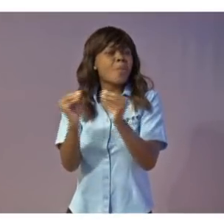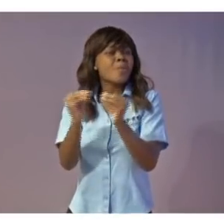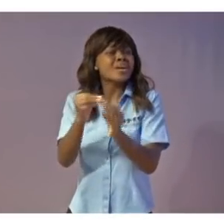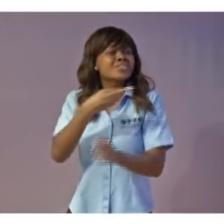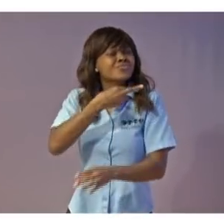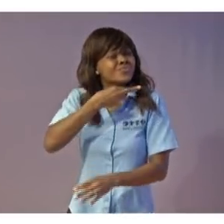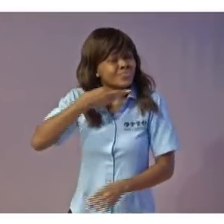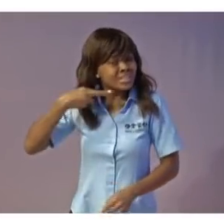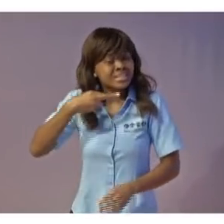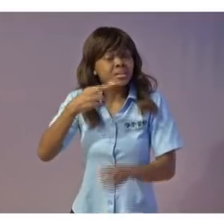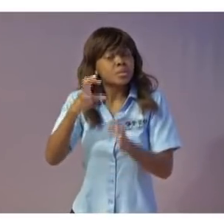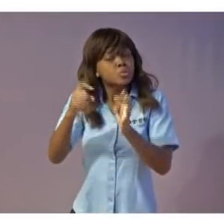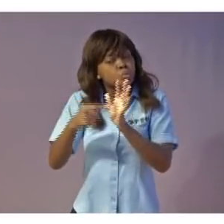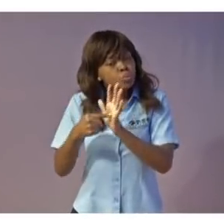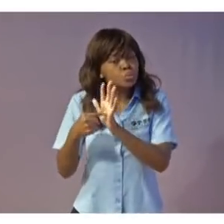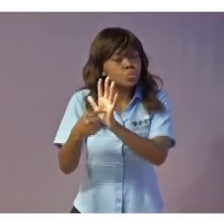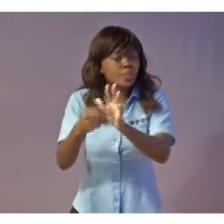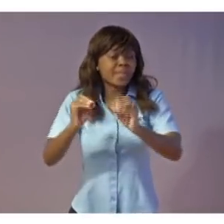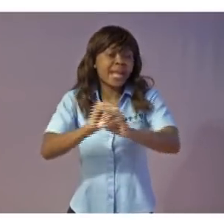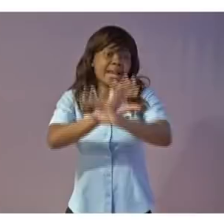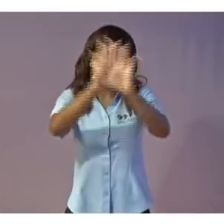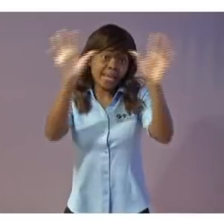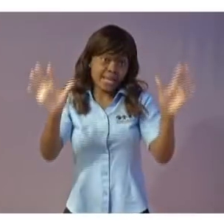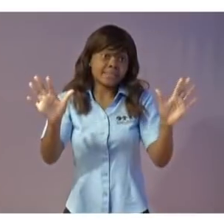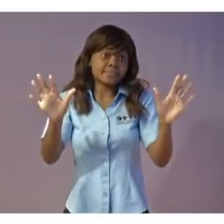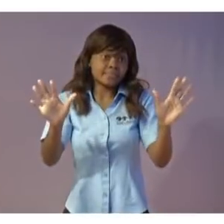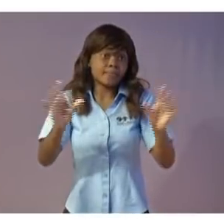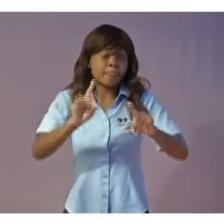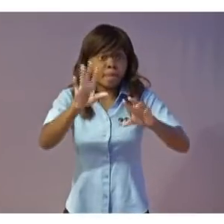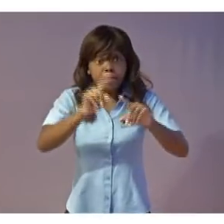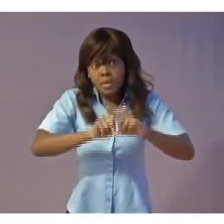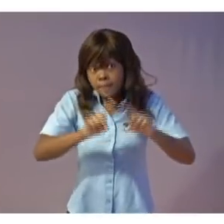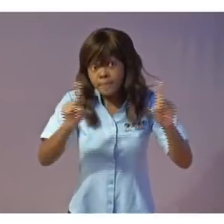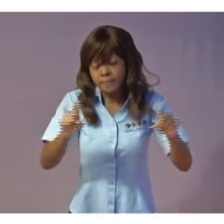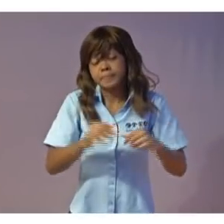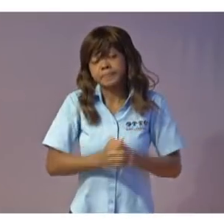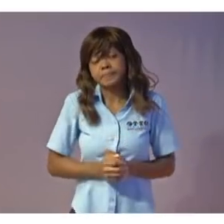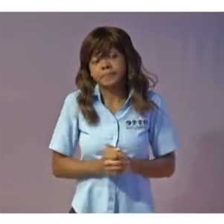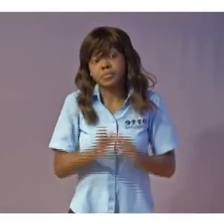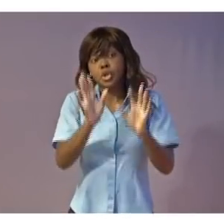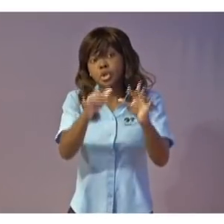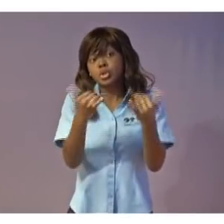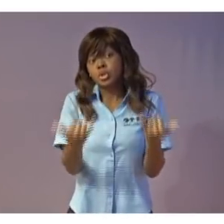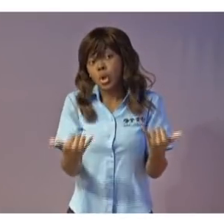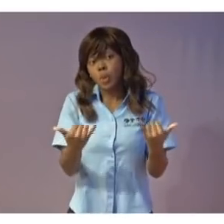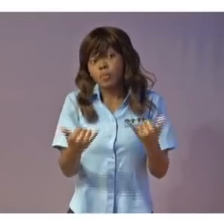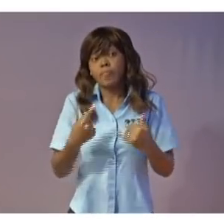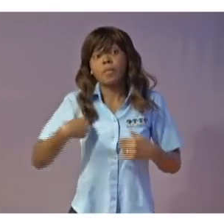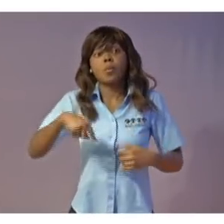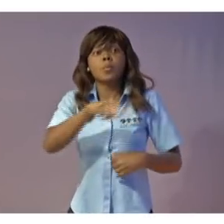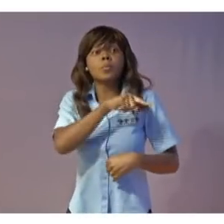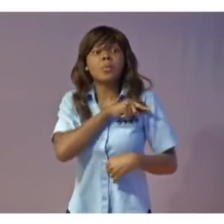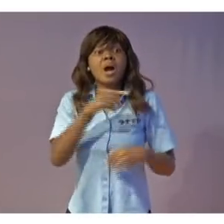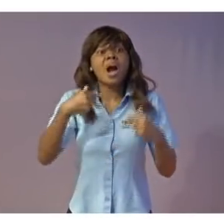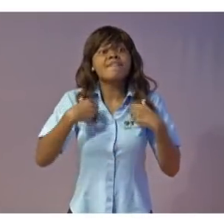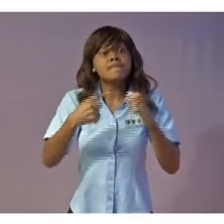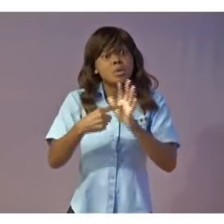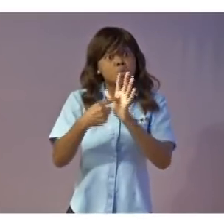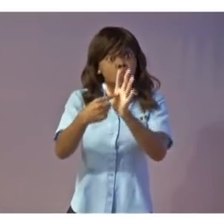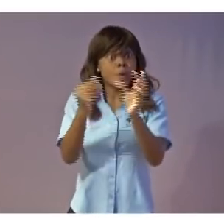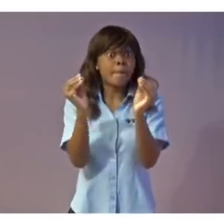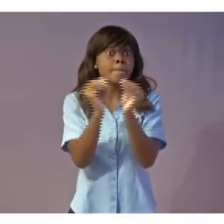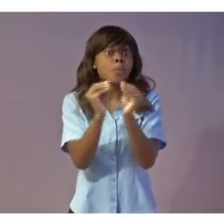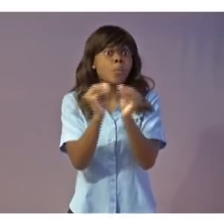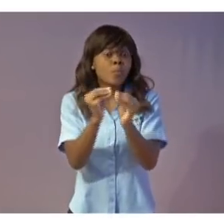will give 2,809, for example, but now we'll now be given it by vaccination status as at